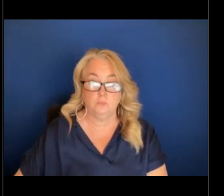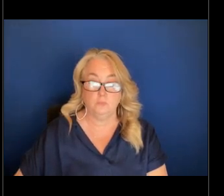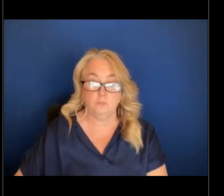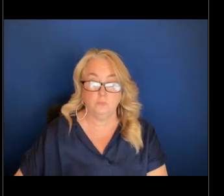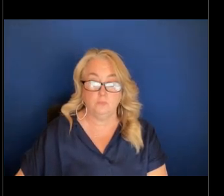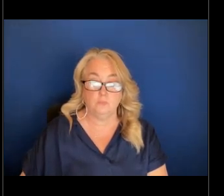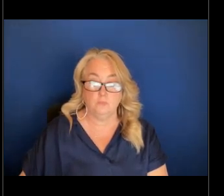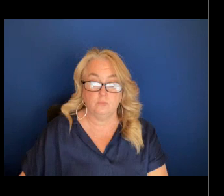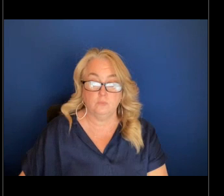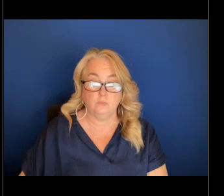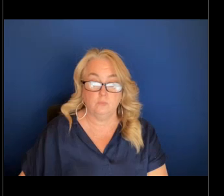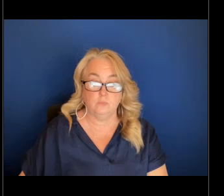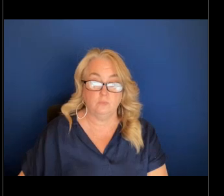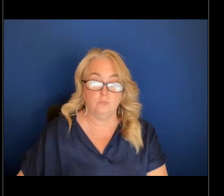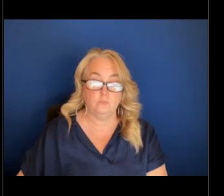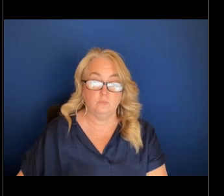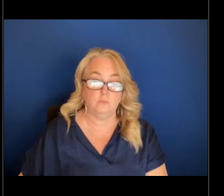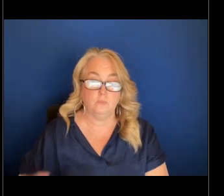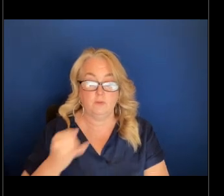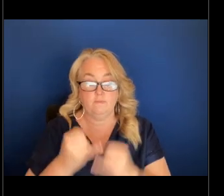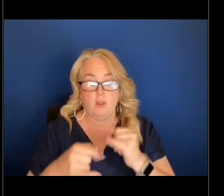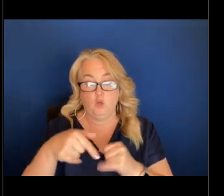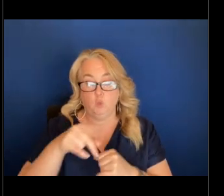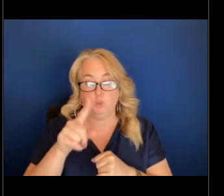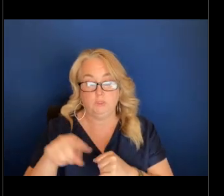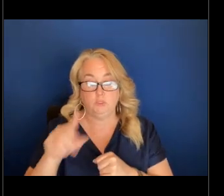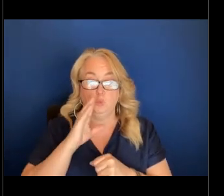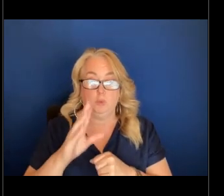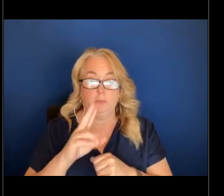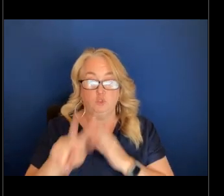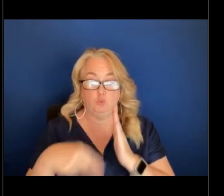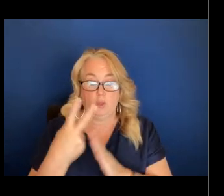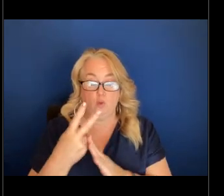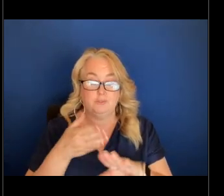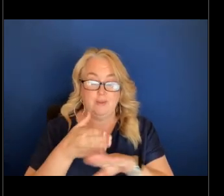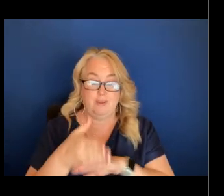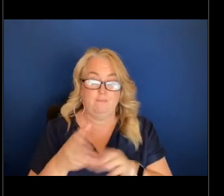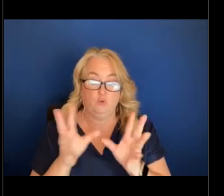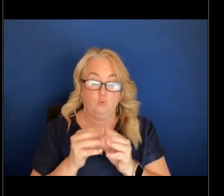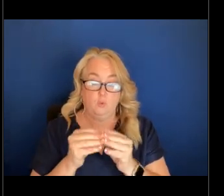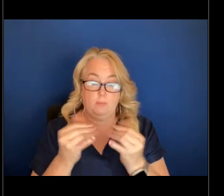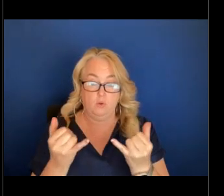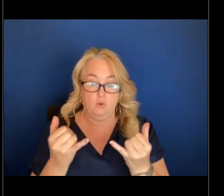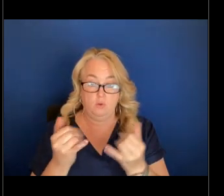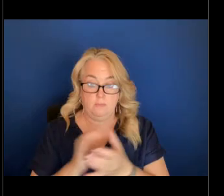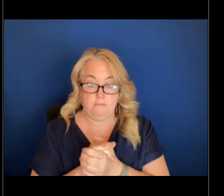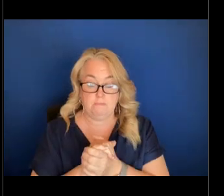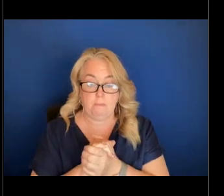in the email sent to participants 2 hours after the webinar.